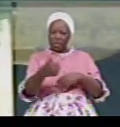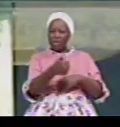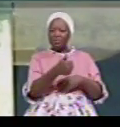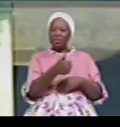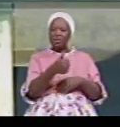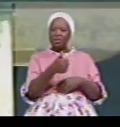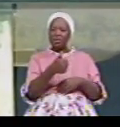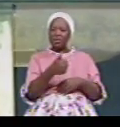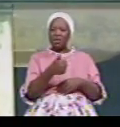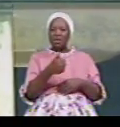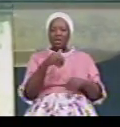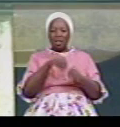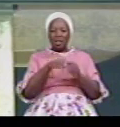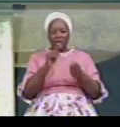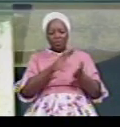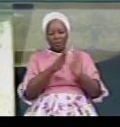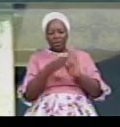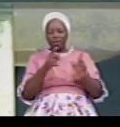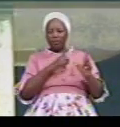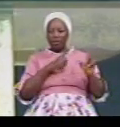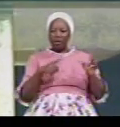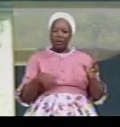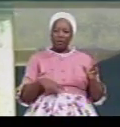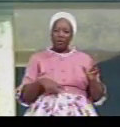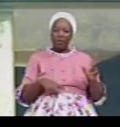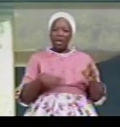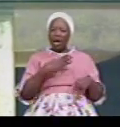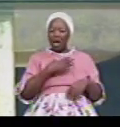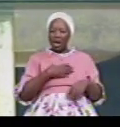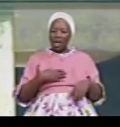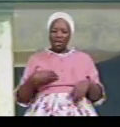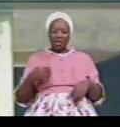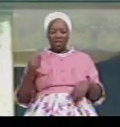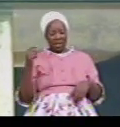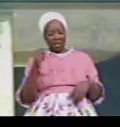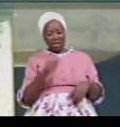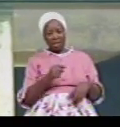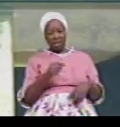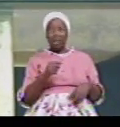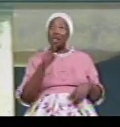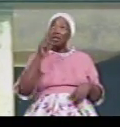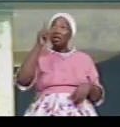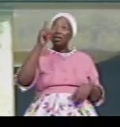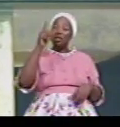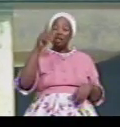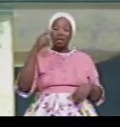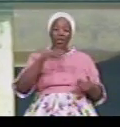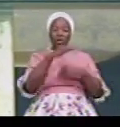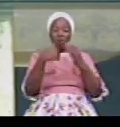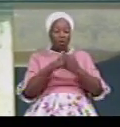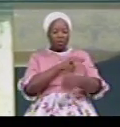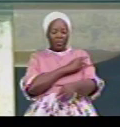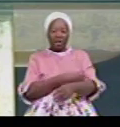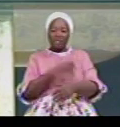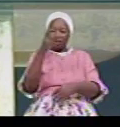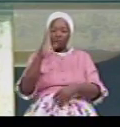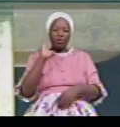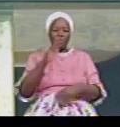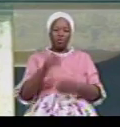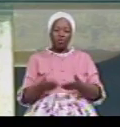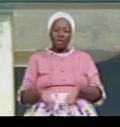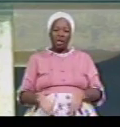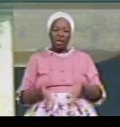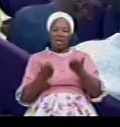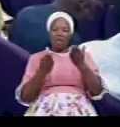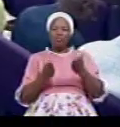the sight of the Lord, and he, the Almighty God, will lift